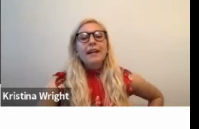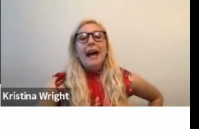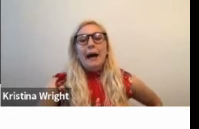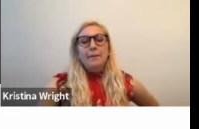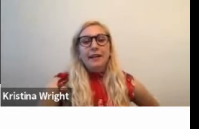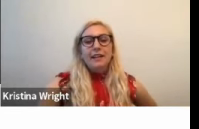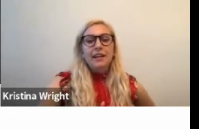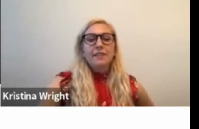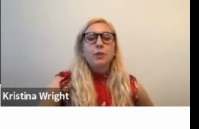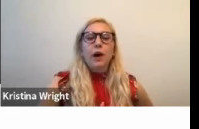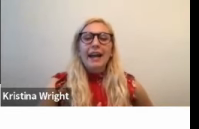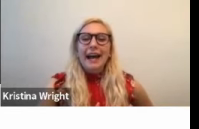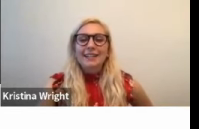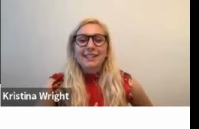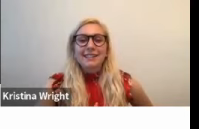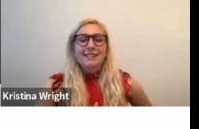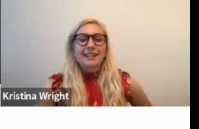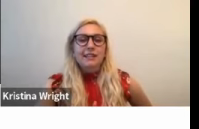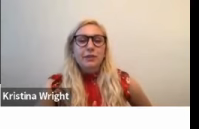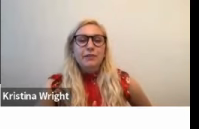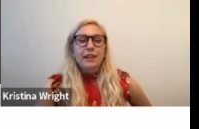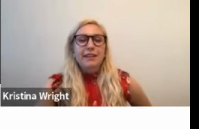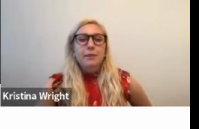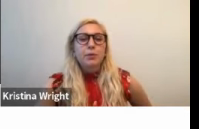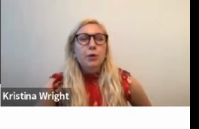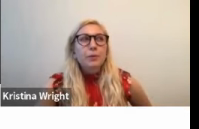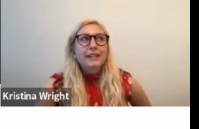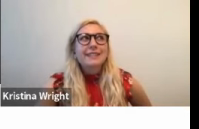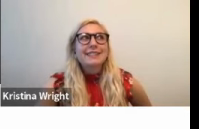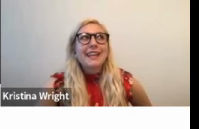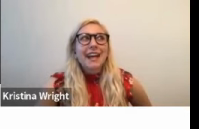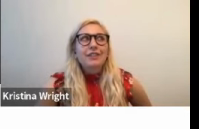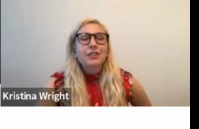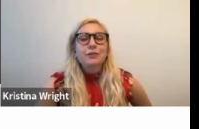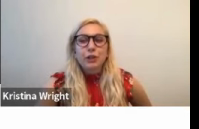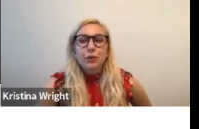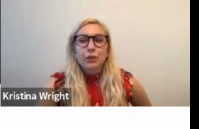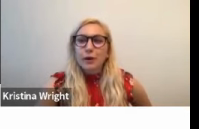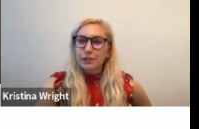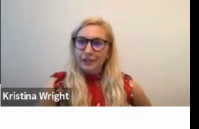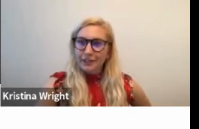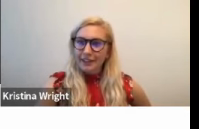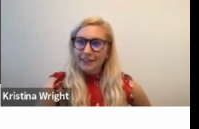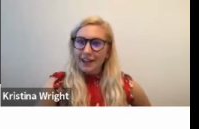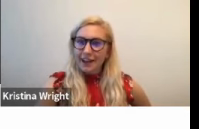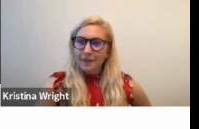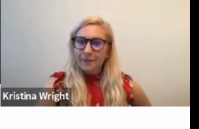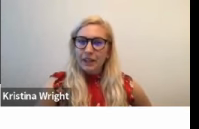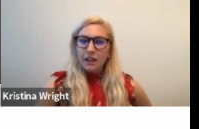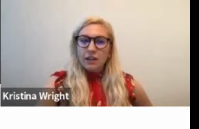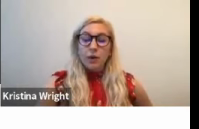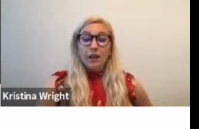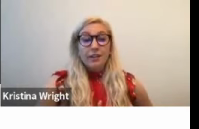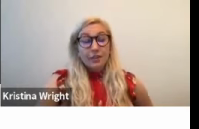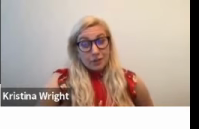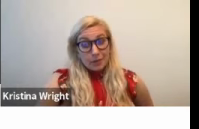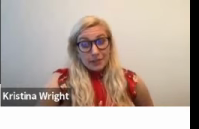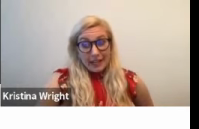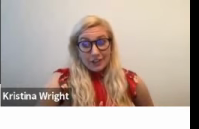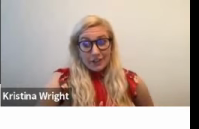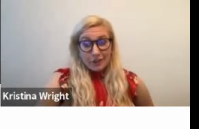what might happen if the y-axis doesn't reflect the appropriate scale to view a particular set of data? Well,